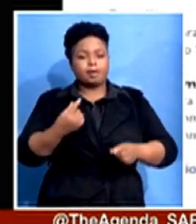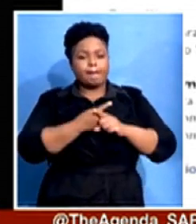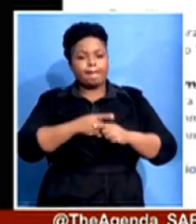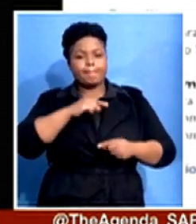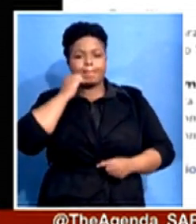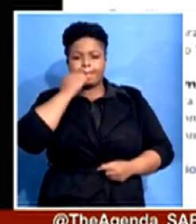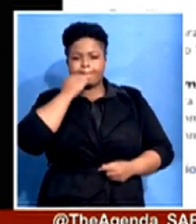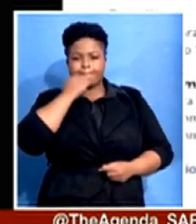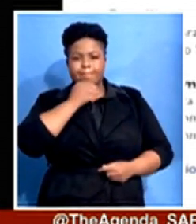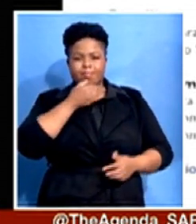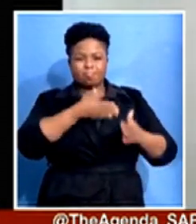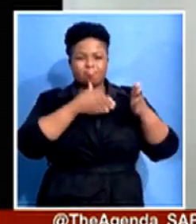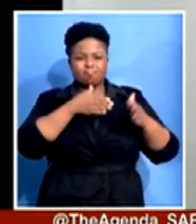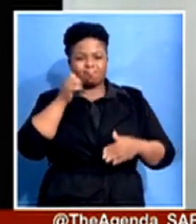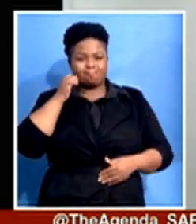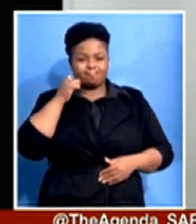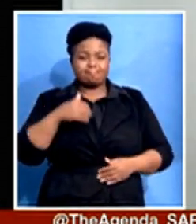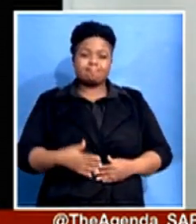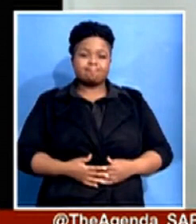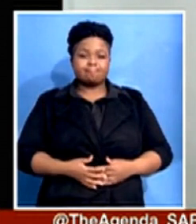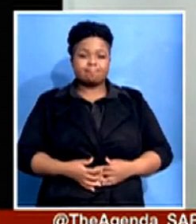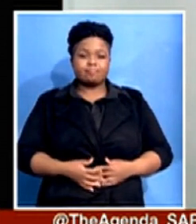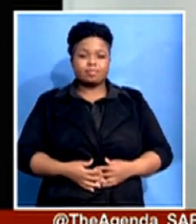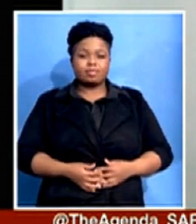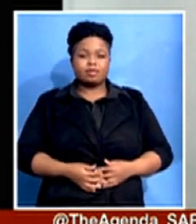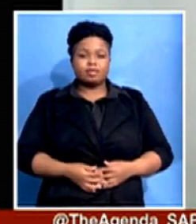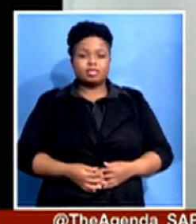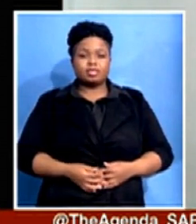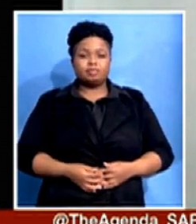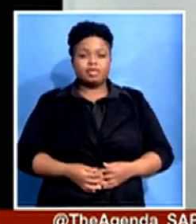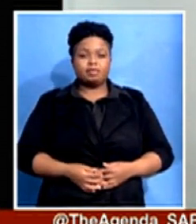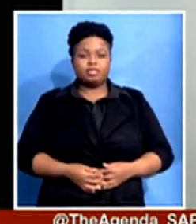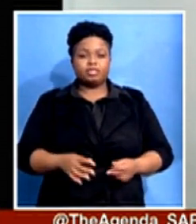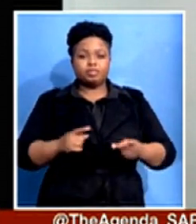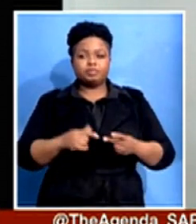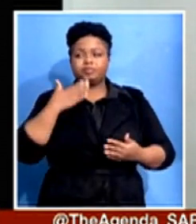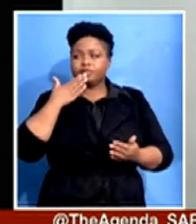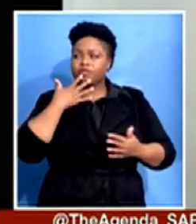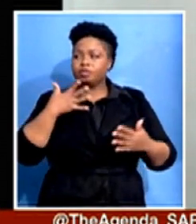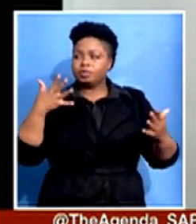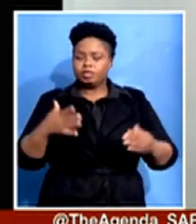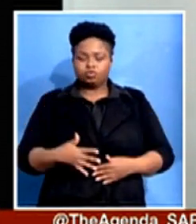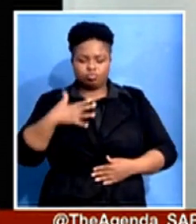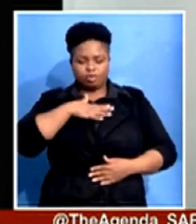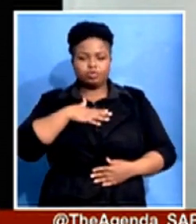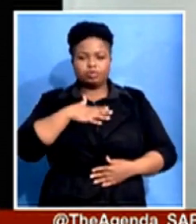Welcome. Yes, indeed. Thank you very much for the welcome. I appreciate it, and I also apologize for the